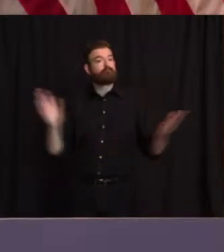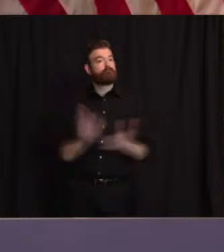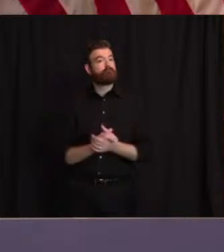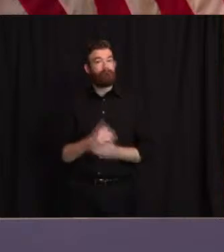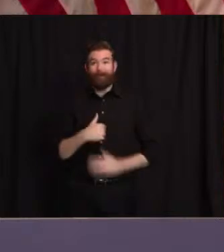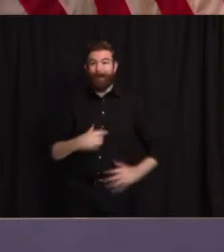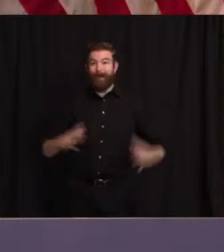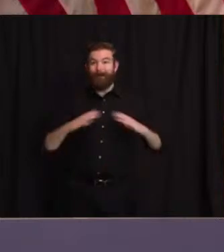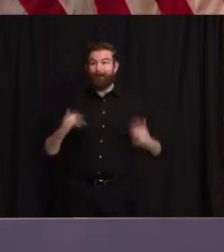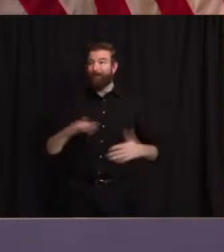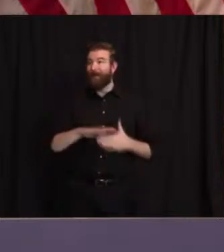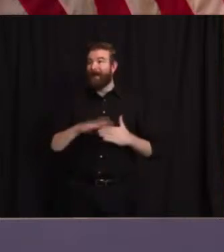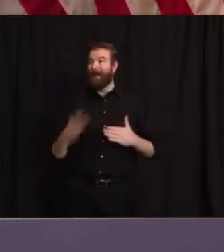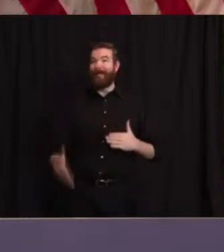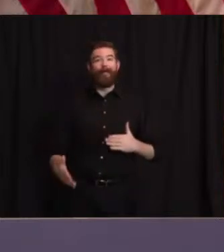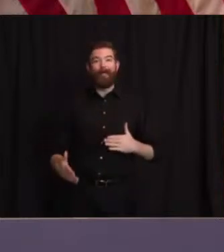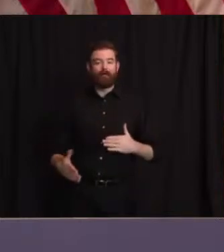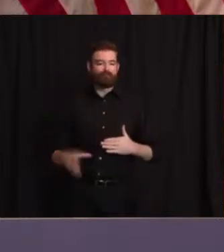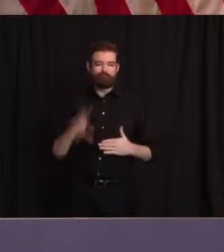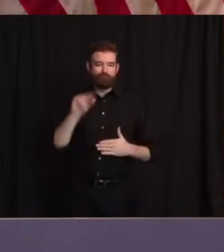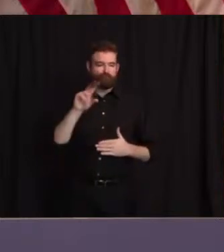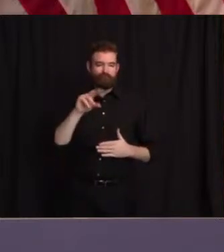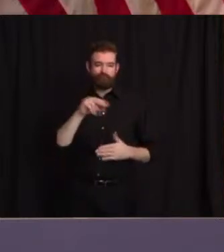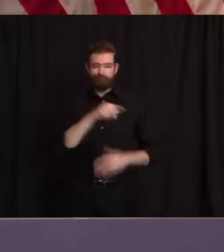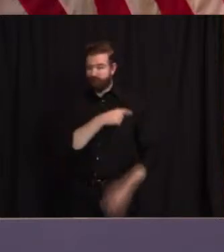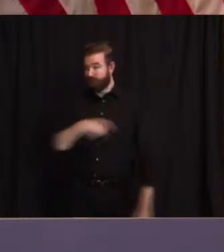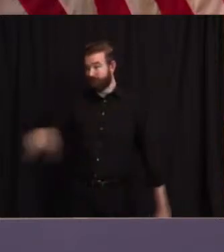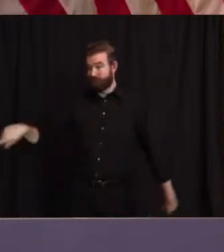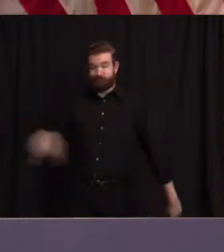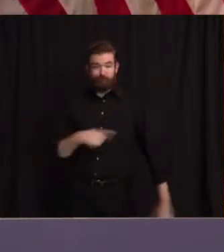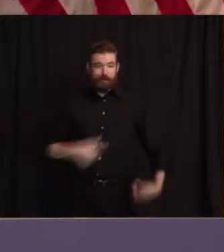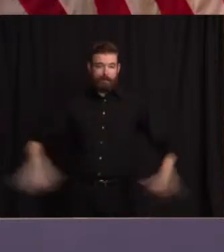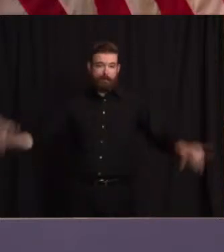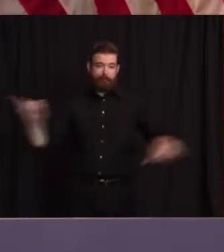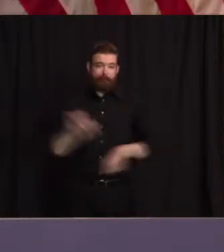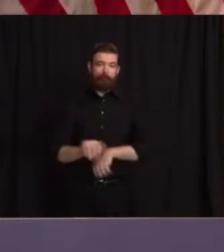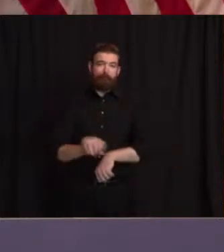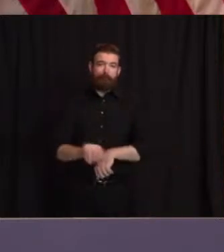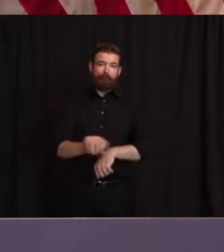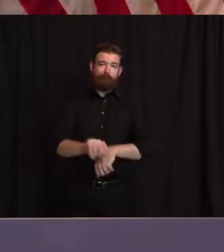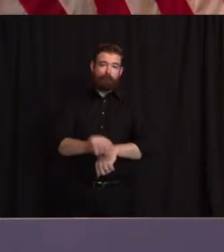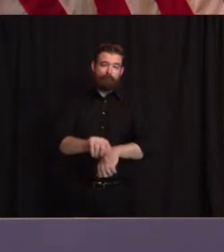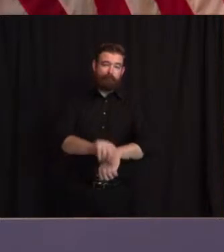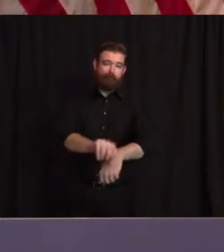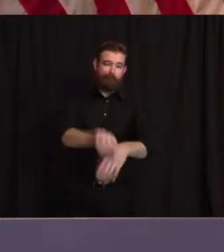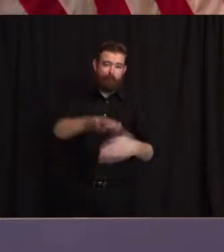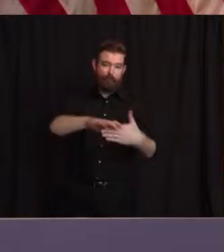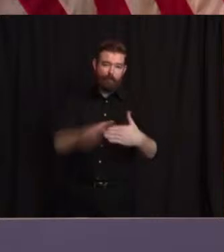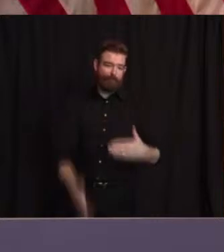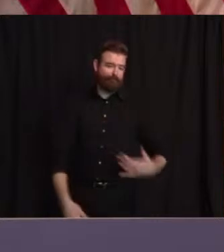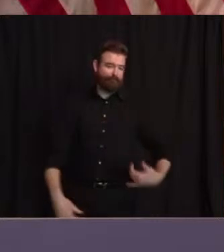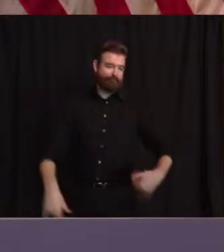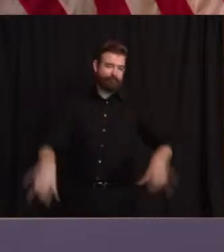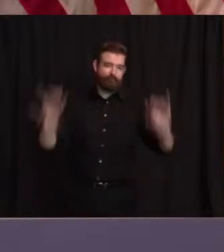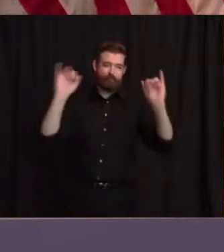We will be fighting this morning, noon, and night, I promise you. And we'll be paying close attention,